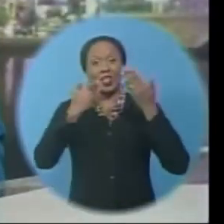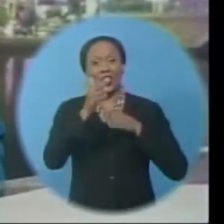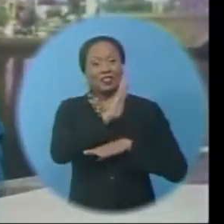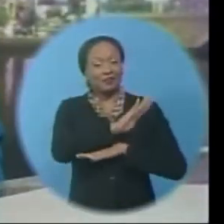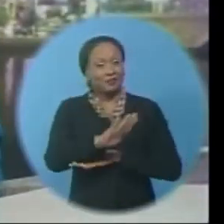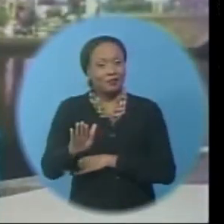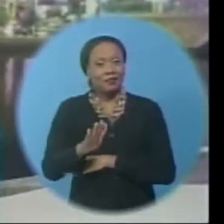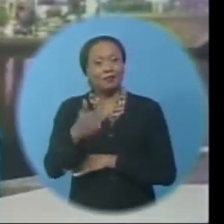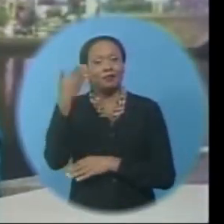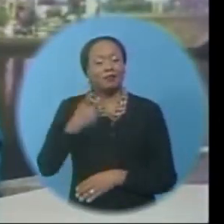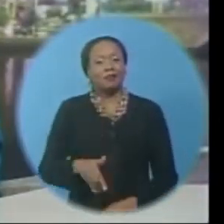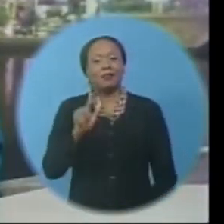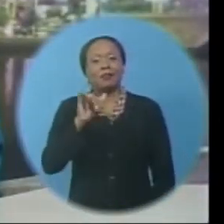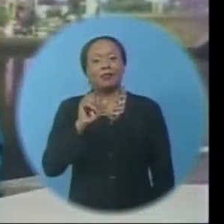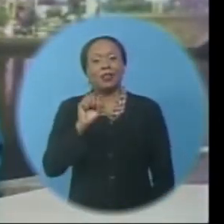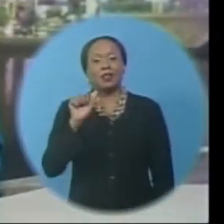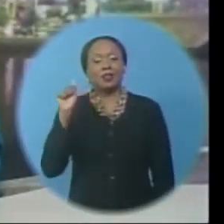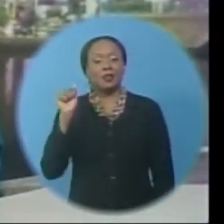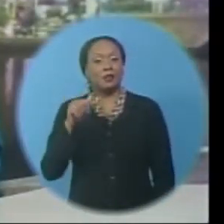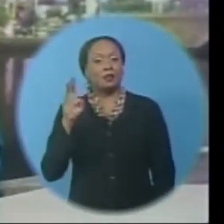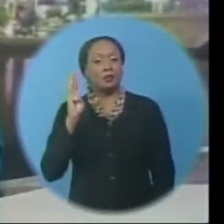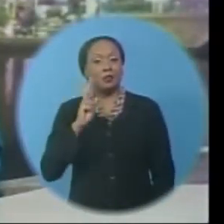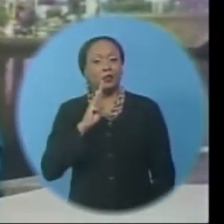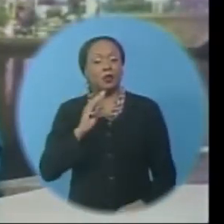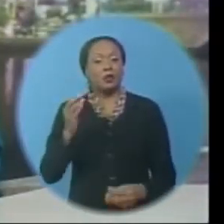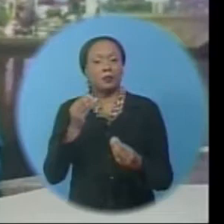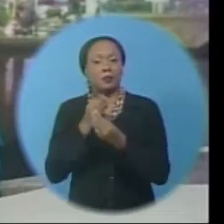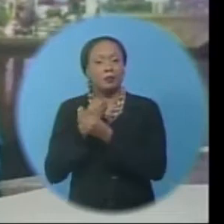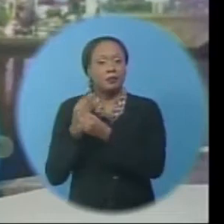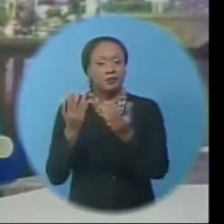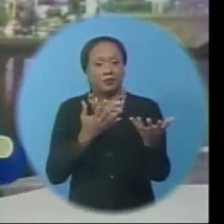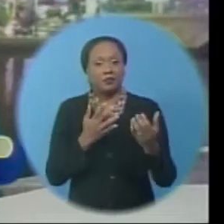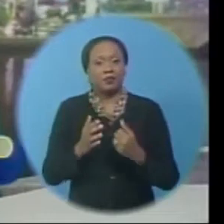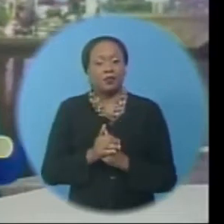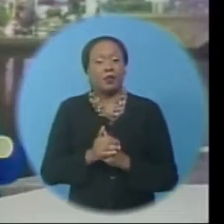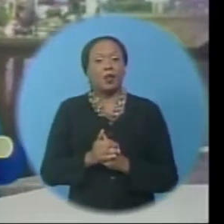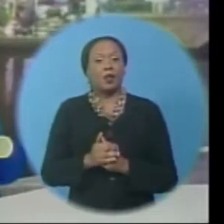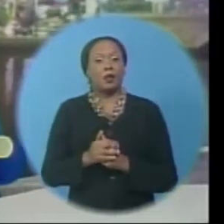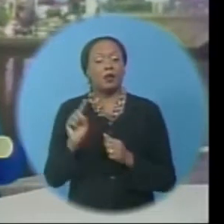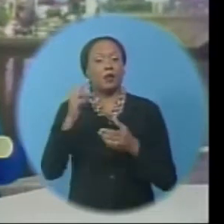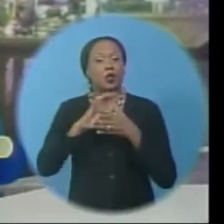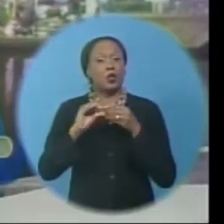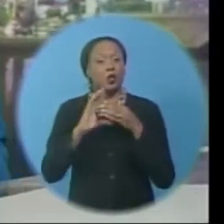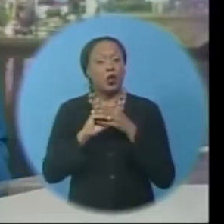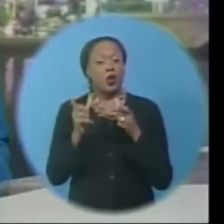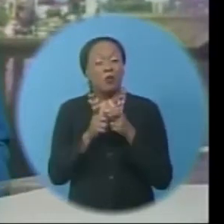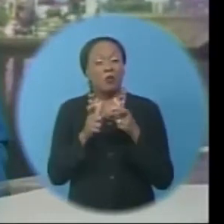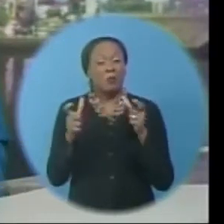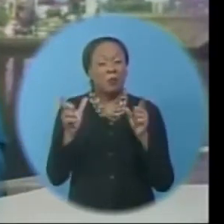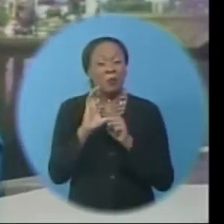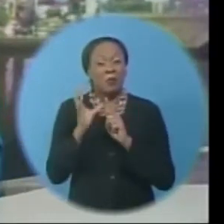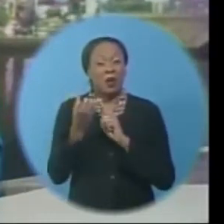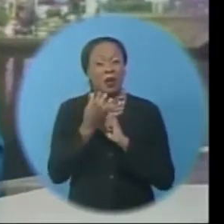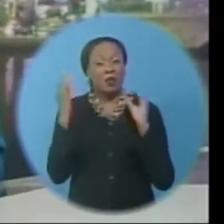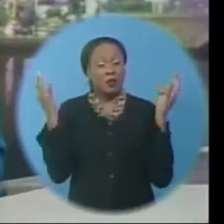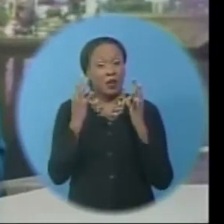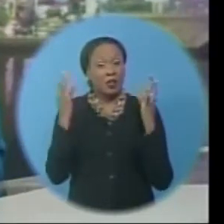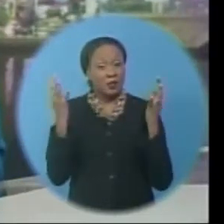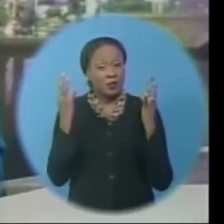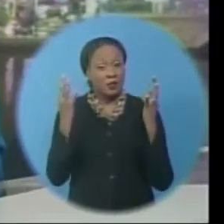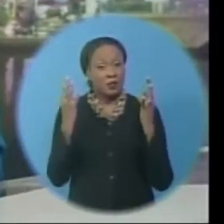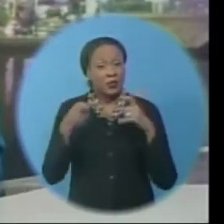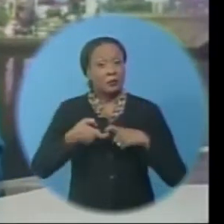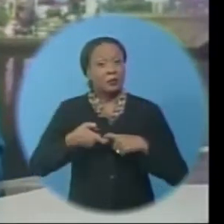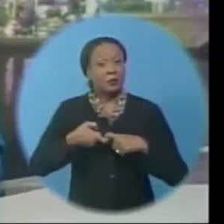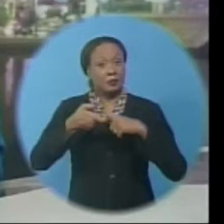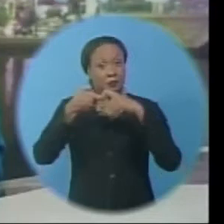Very good evening to you. I'm Lisa Broom with the CBC Evening News. In our top story at 7, with Barbados set to host one